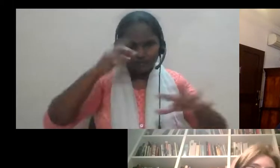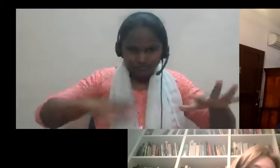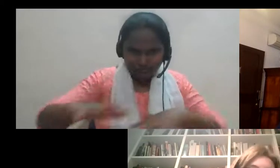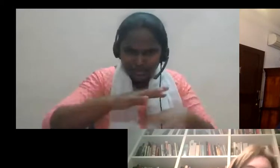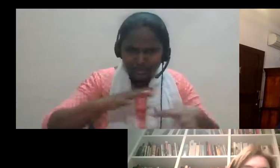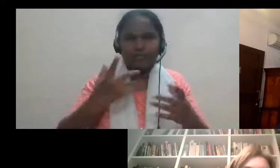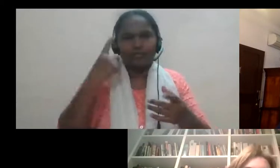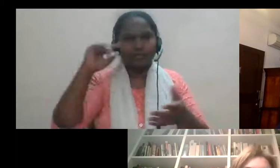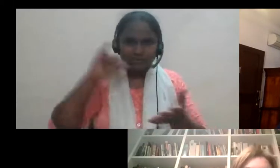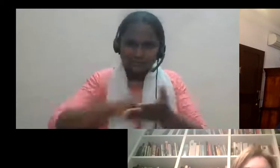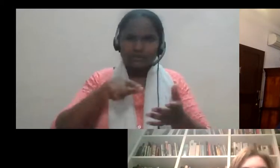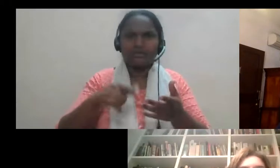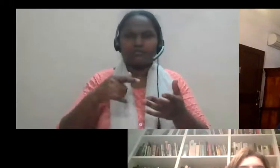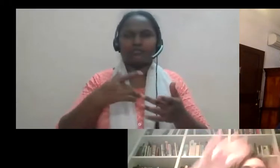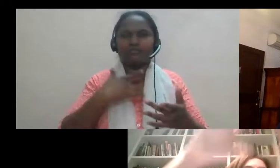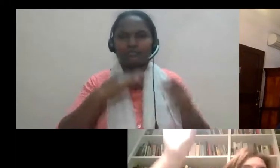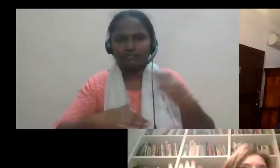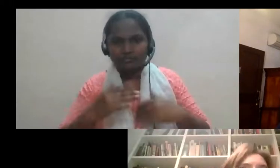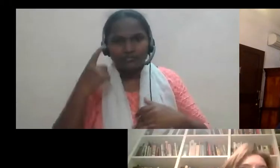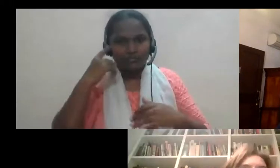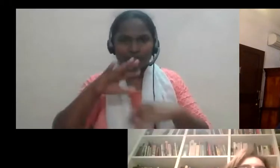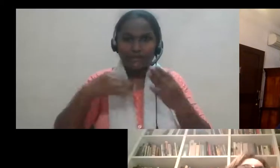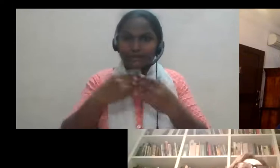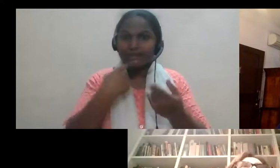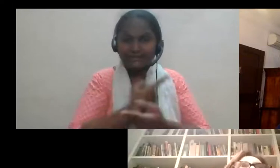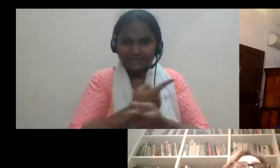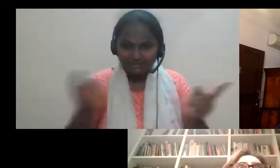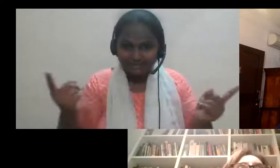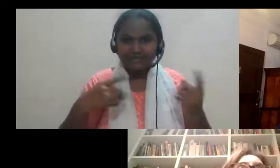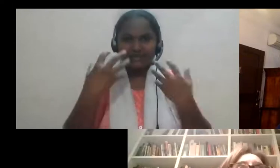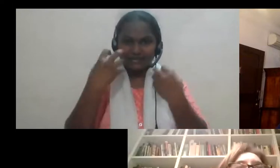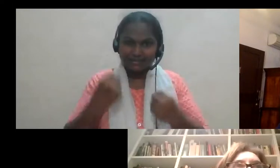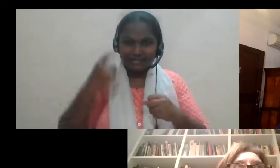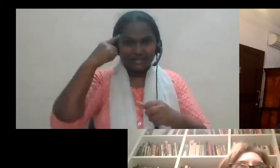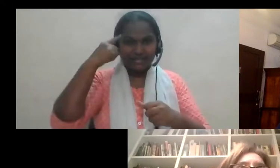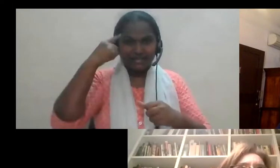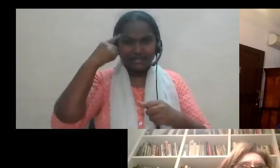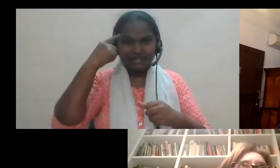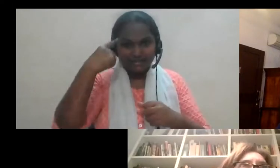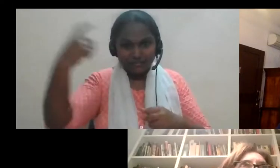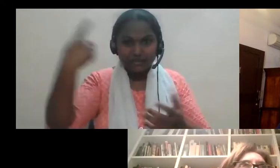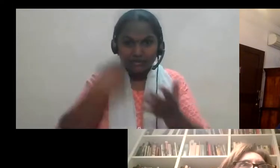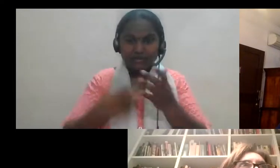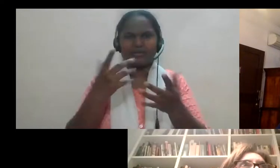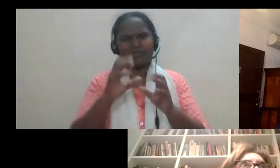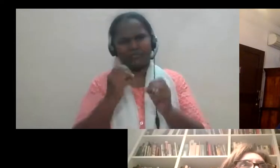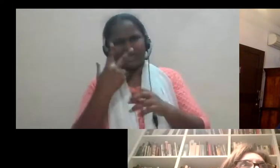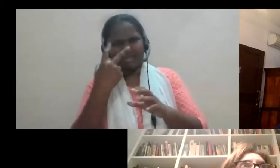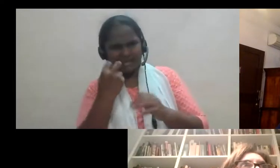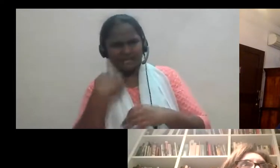that unrealized enormous installation that she had imagined back in the 80s, I